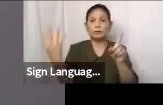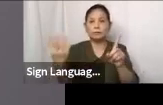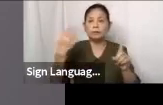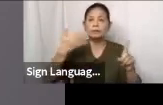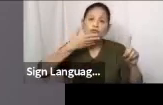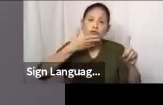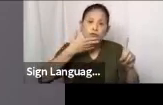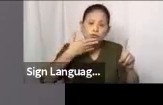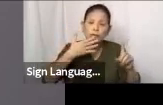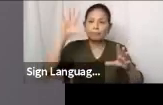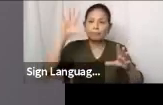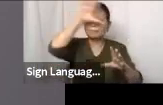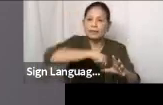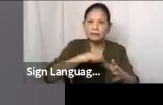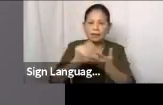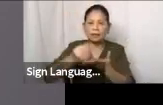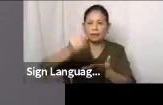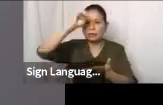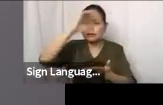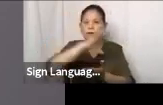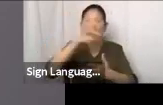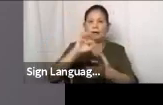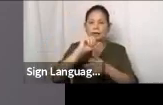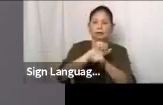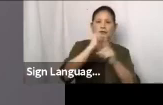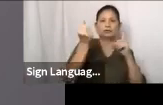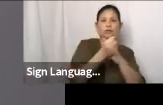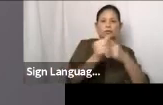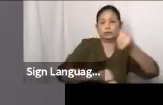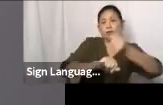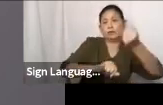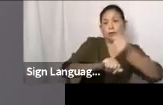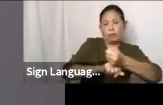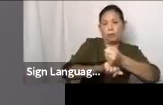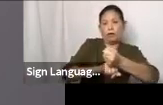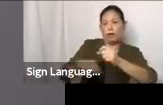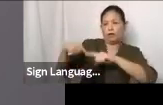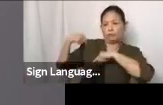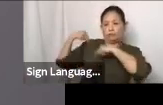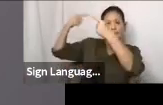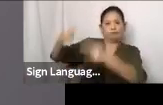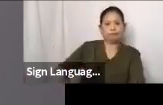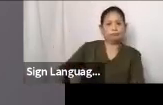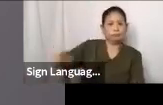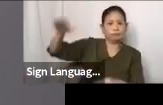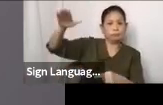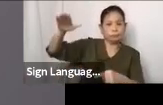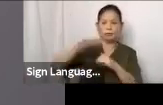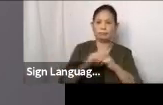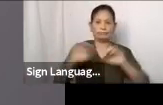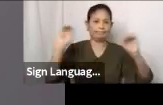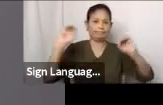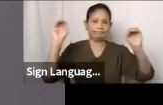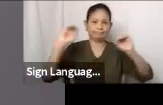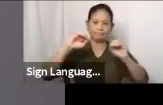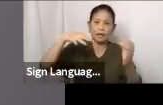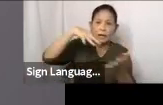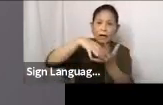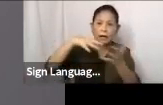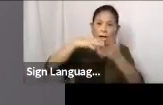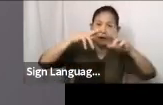on education and social support during critical formative years. No studies in India conducted